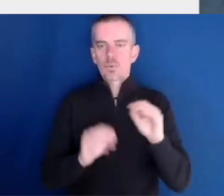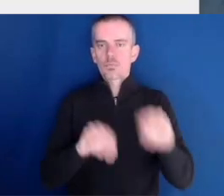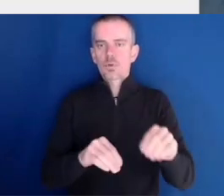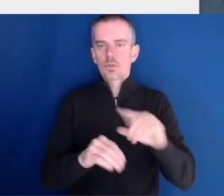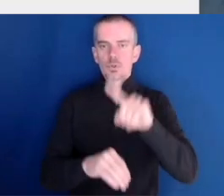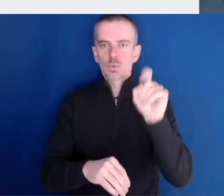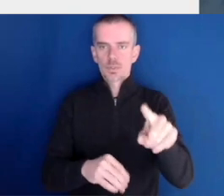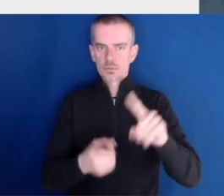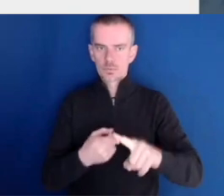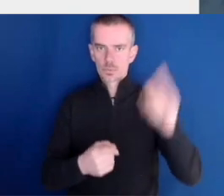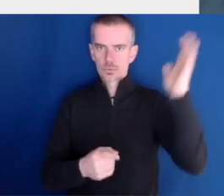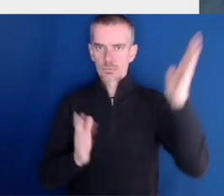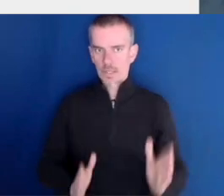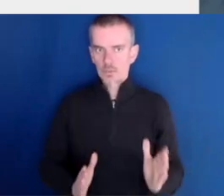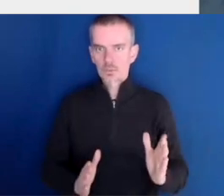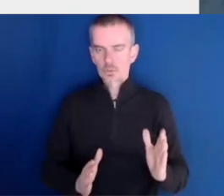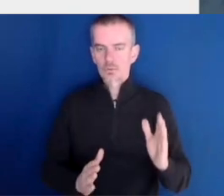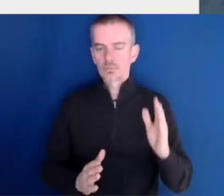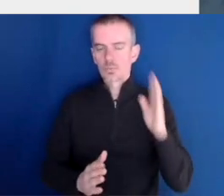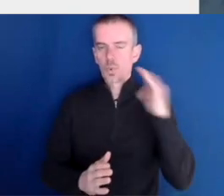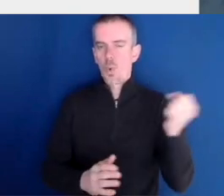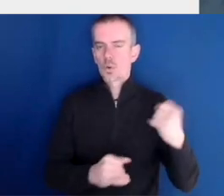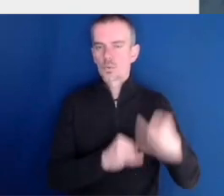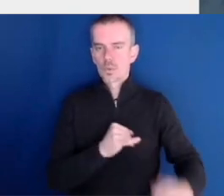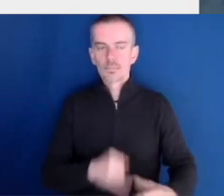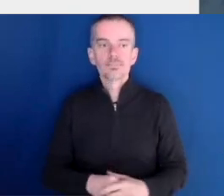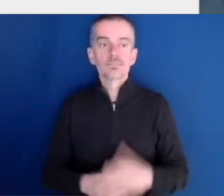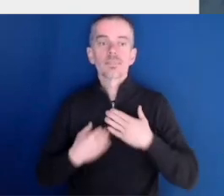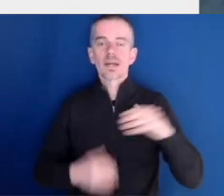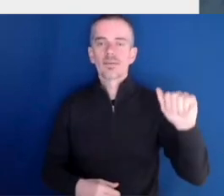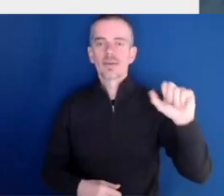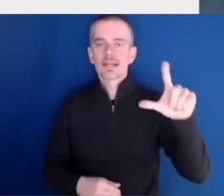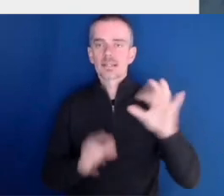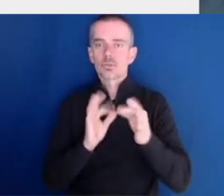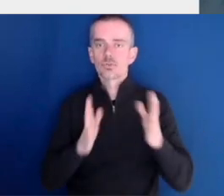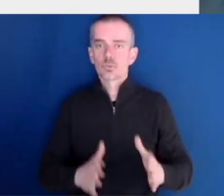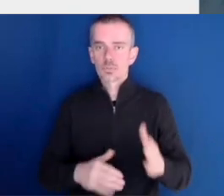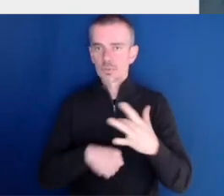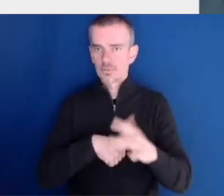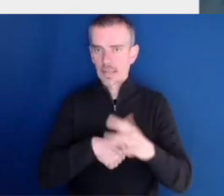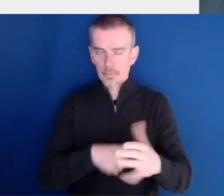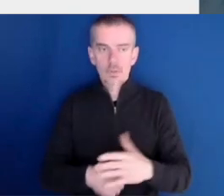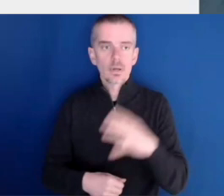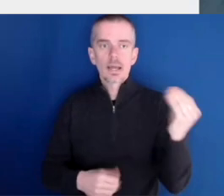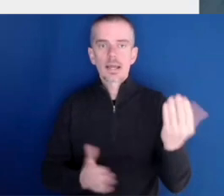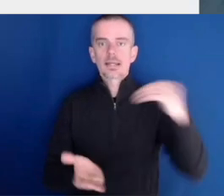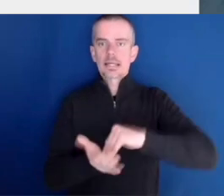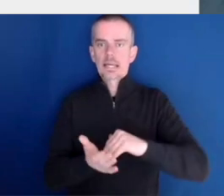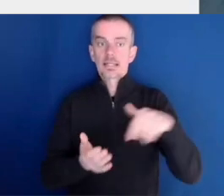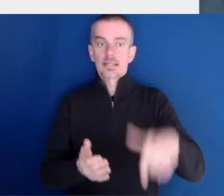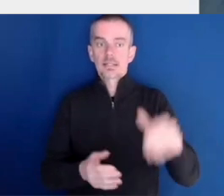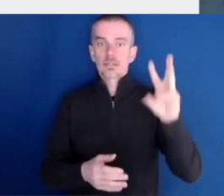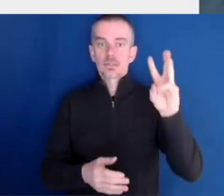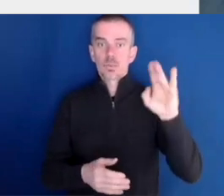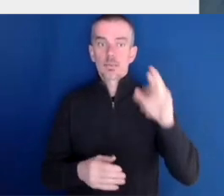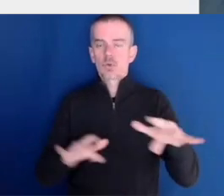for our presenters to address at the end. We have ASL interpretation available. And again, this webinar is being recorded and will